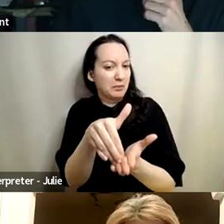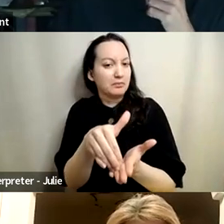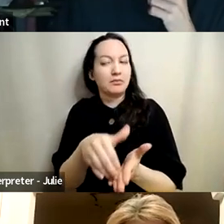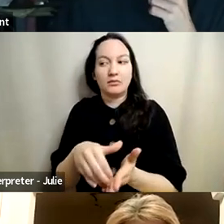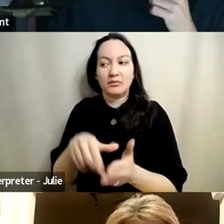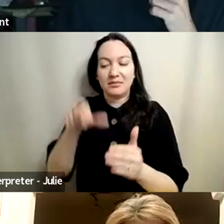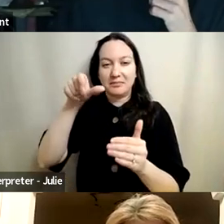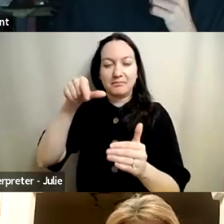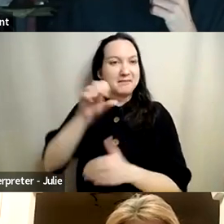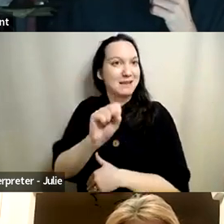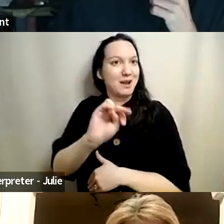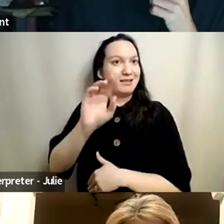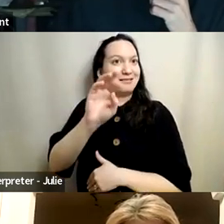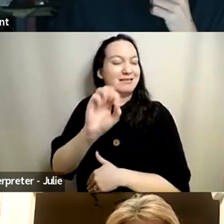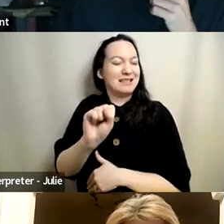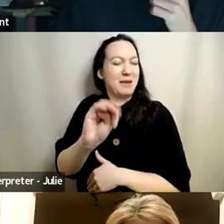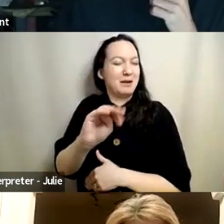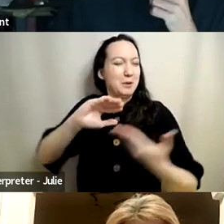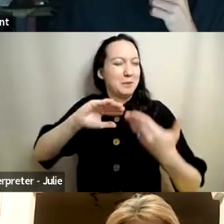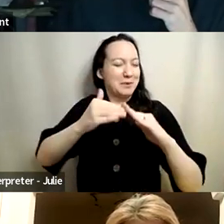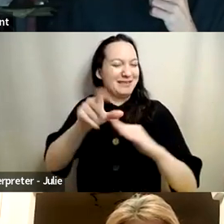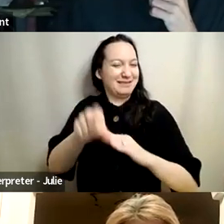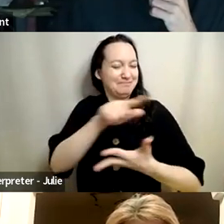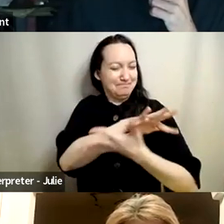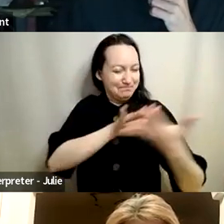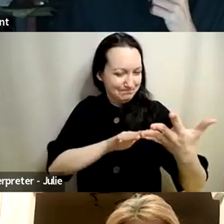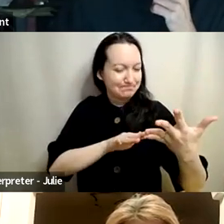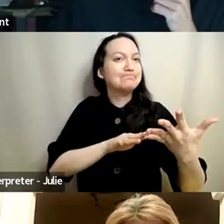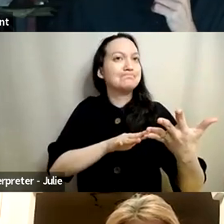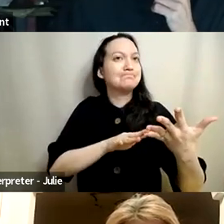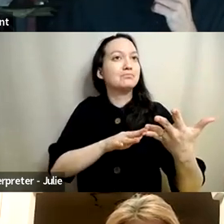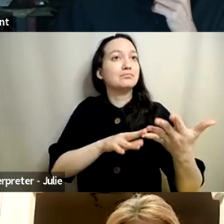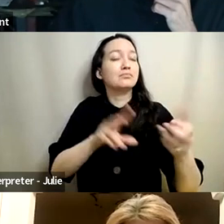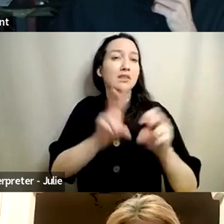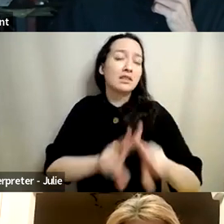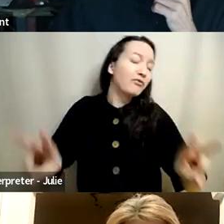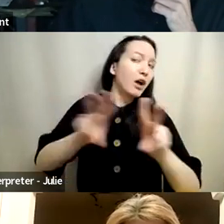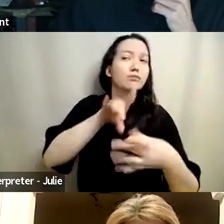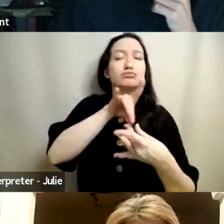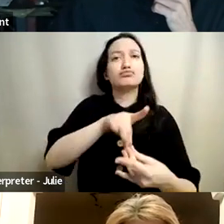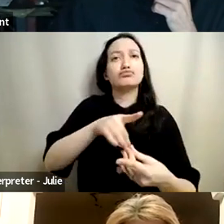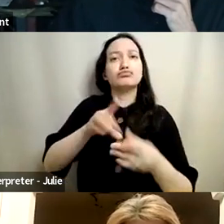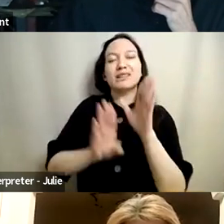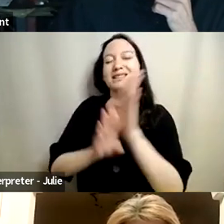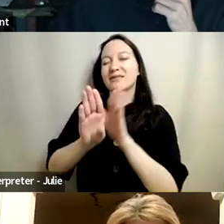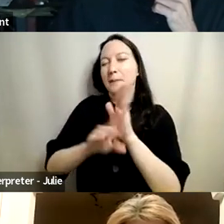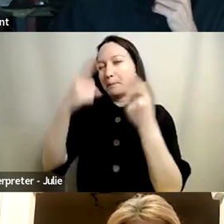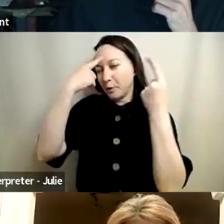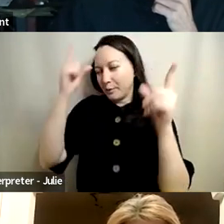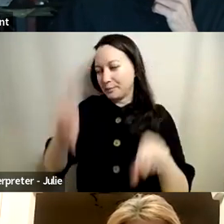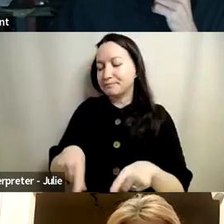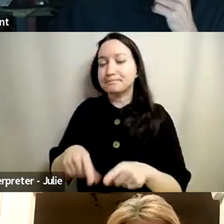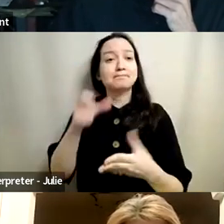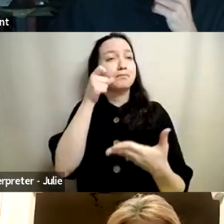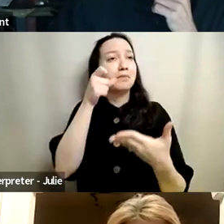needs of this community and given the value that's provided as part of this development agreement. A